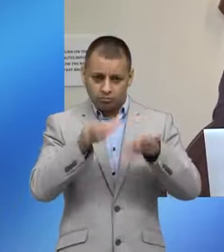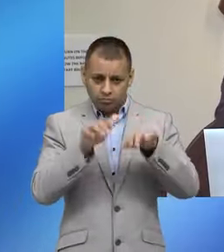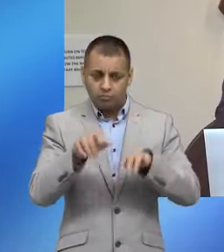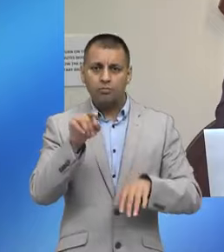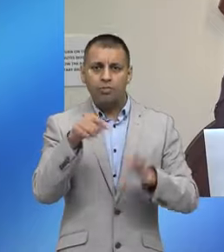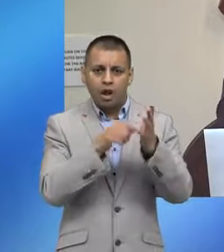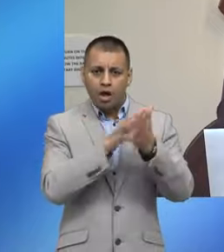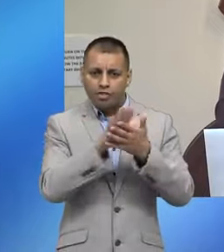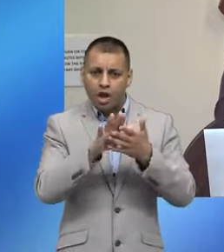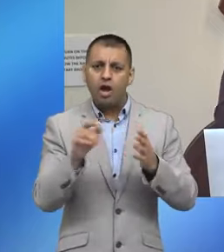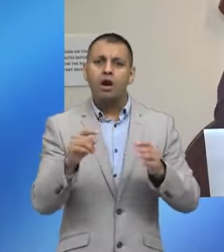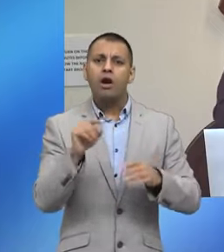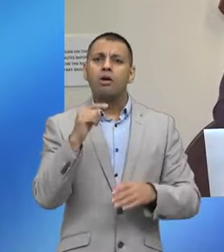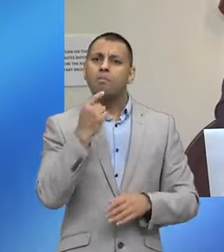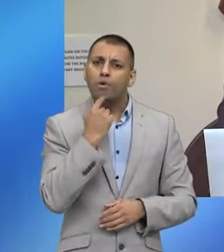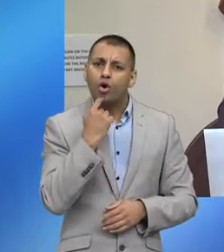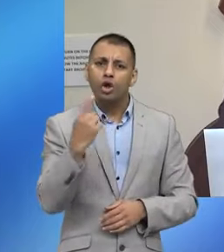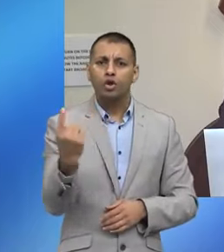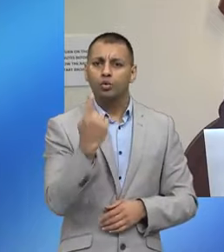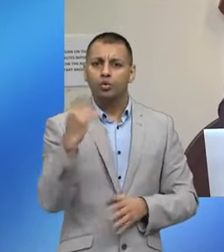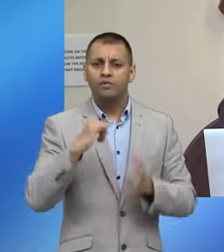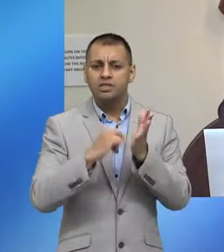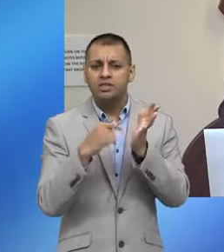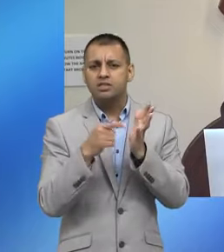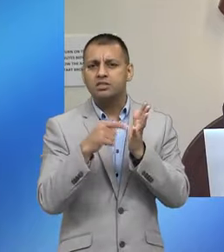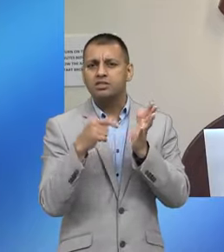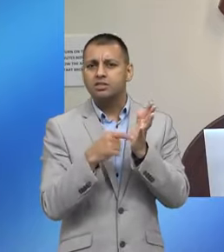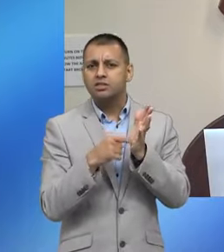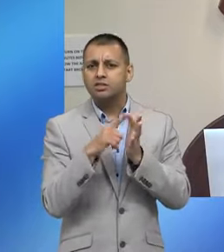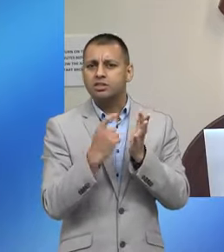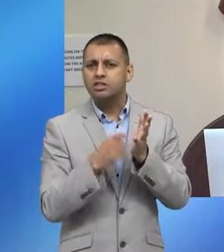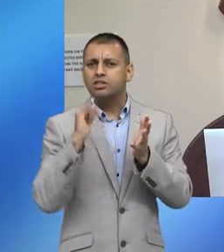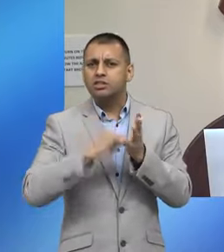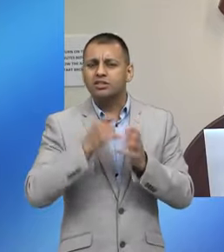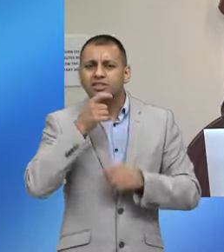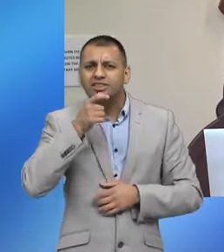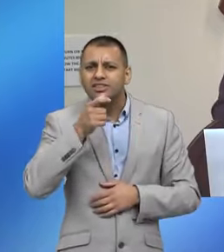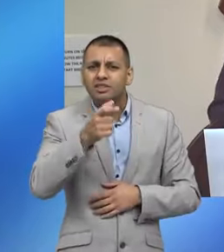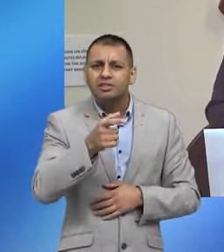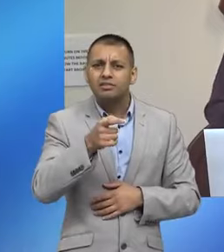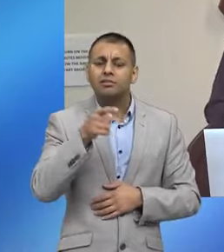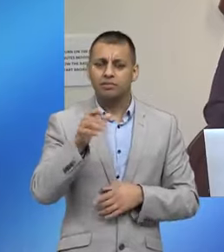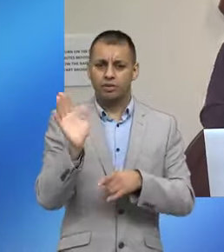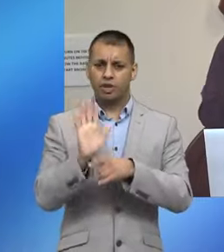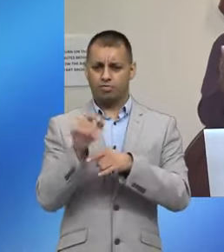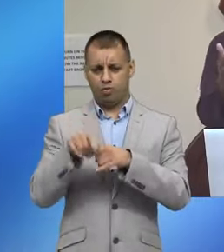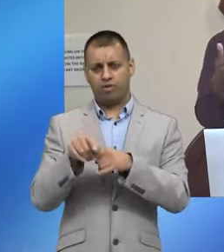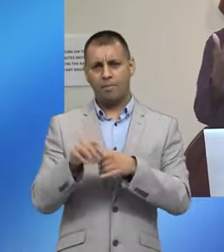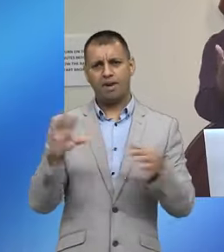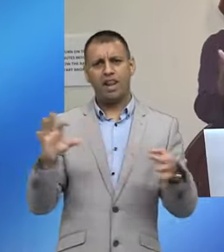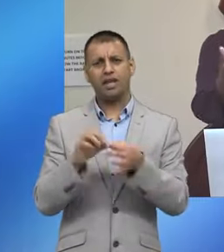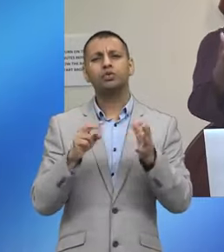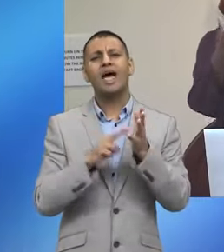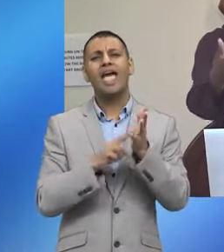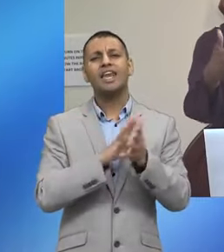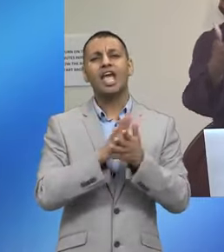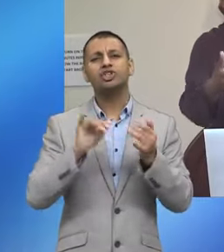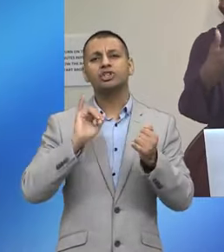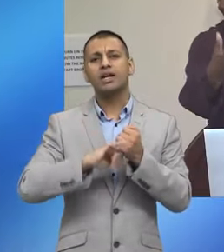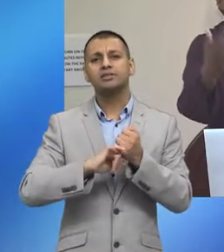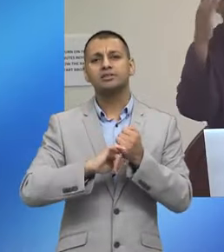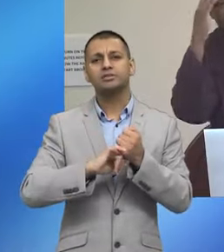stutters. The boy who stutters. They did a special program on him and he called the NHS. The program was showing